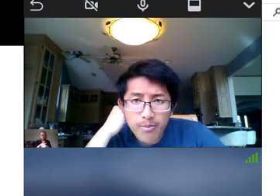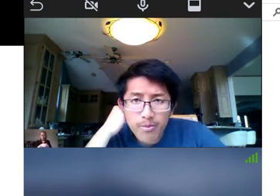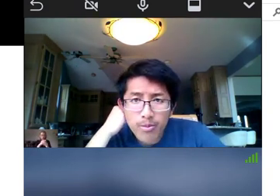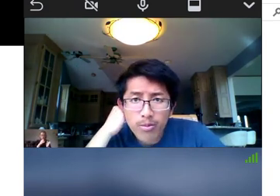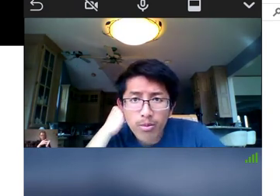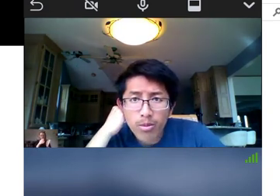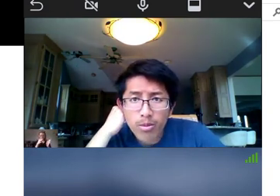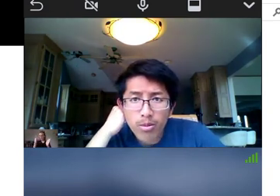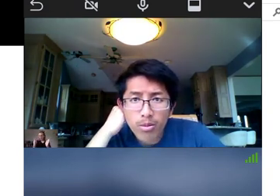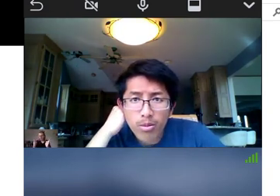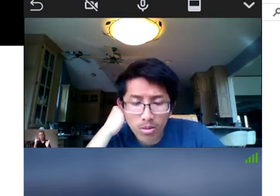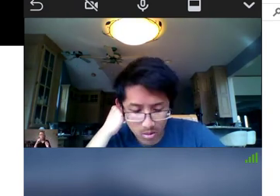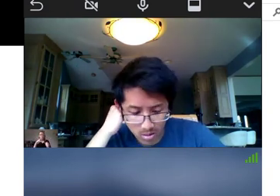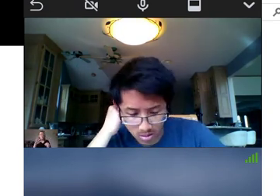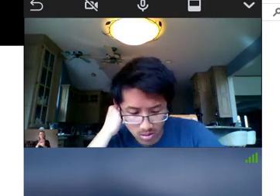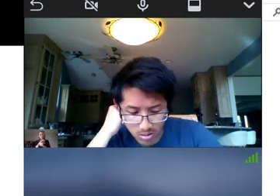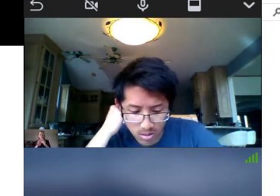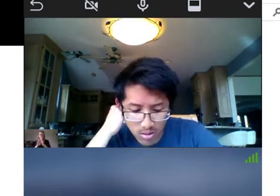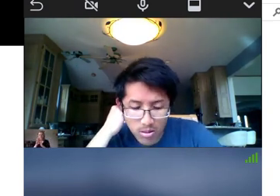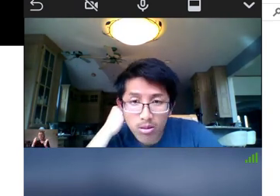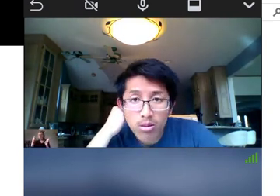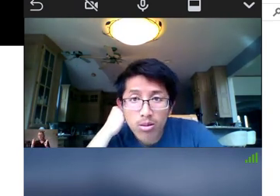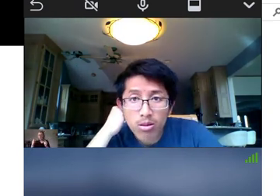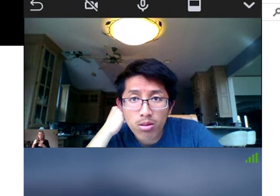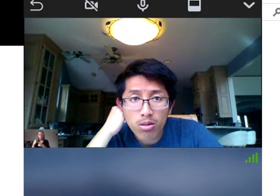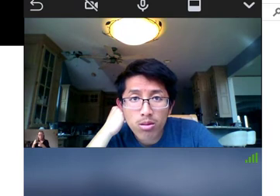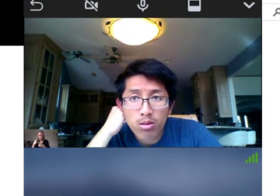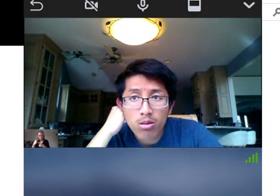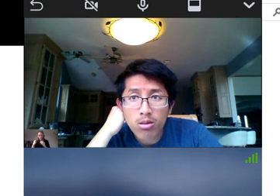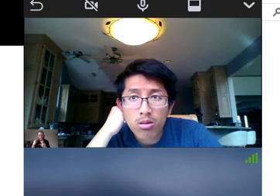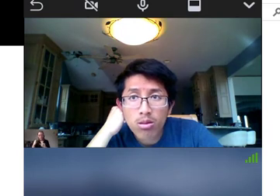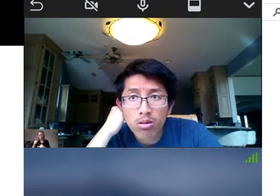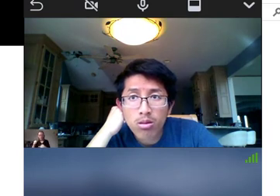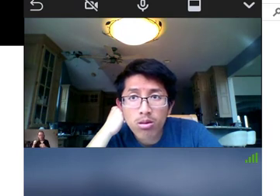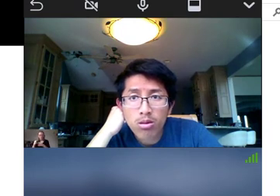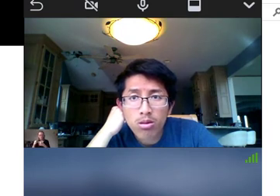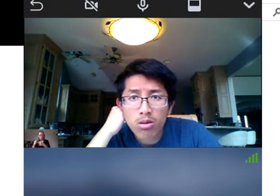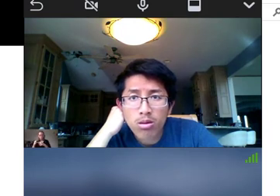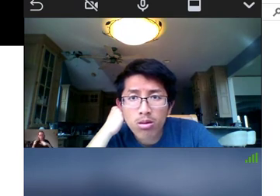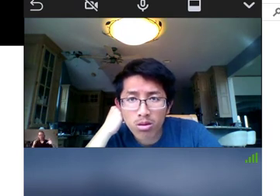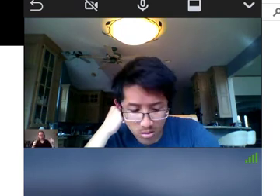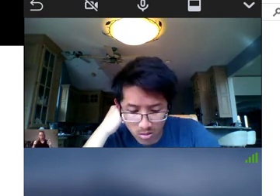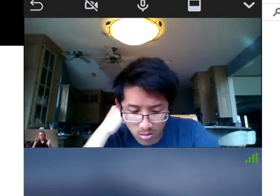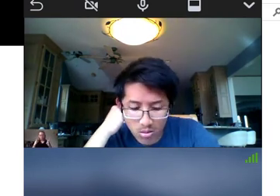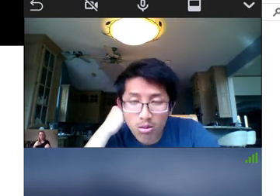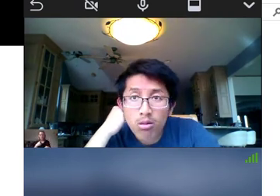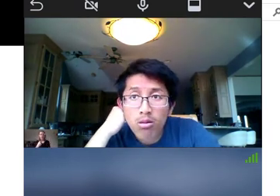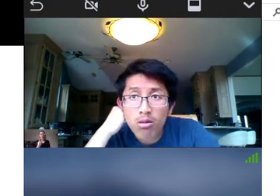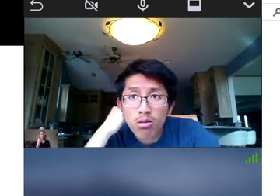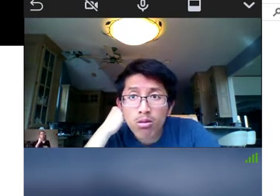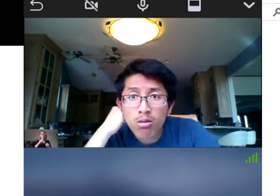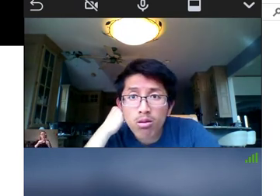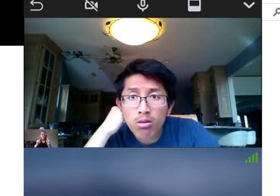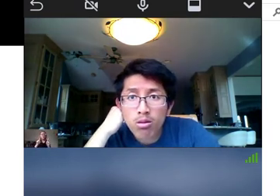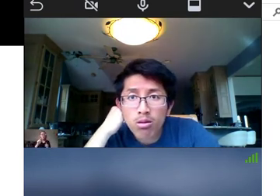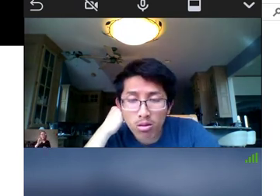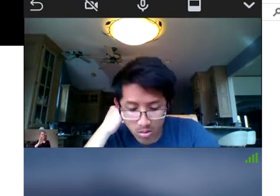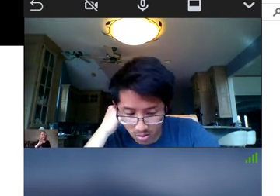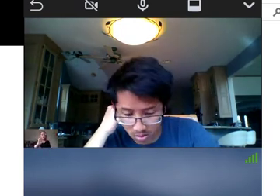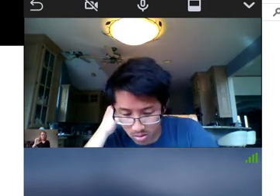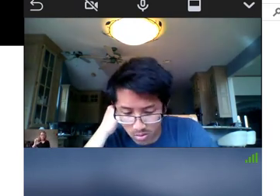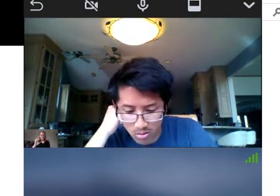state. Now we have two different types of boundary layers. So we have a hydrodynamic boundary layer. So that's the boundary layer